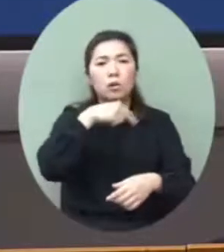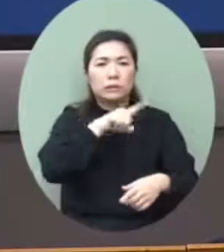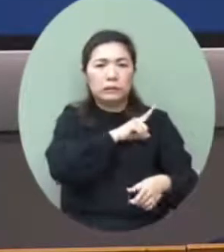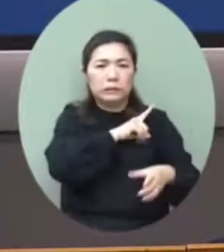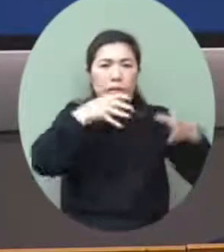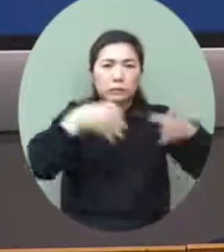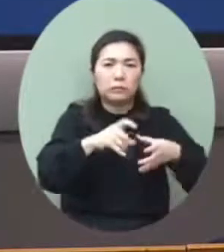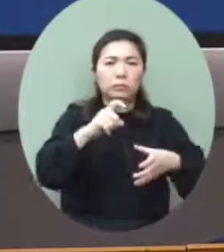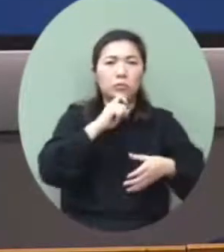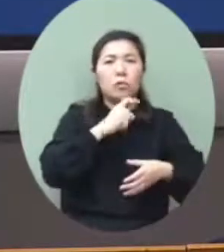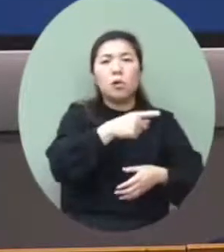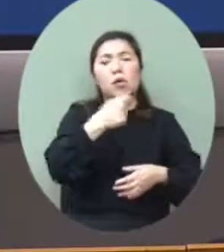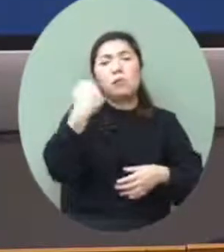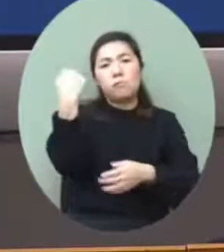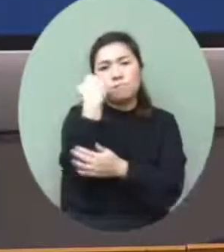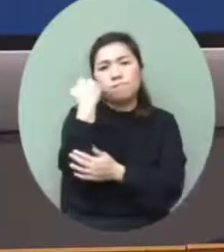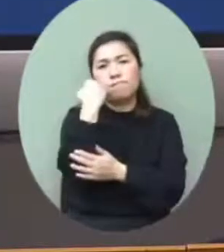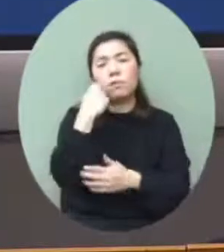I would